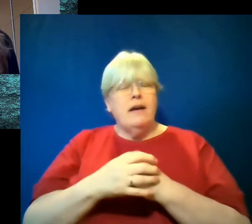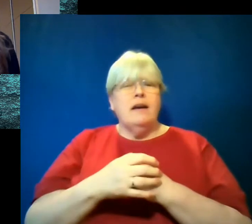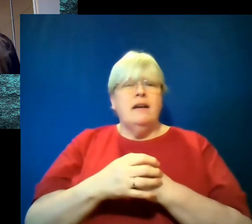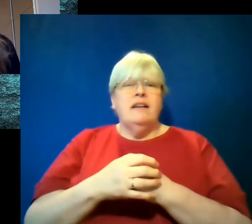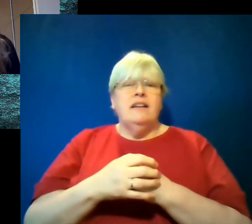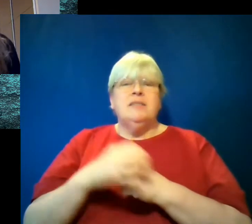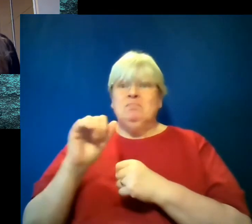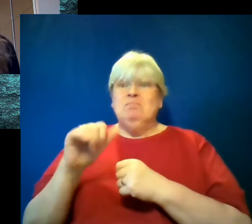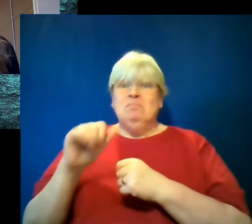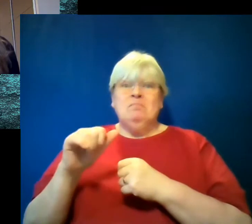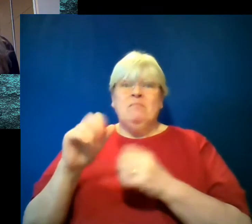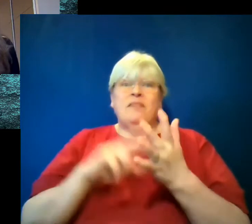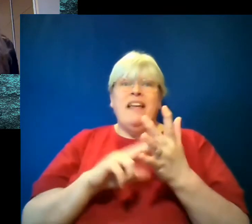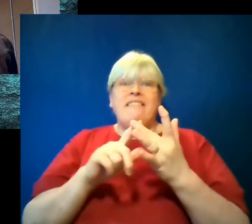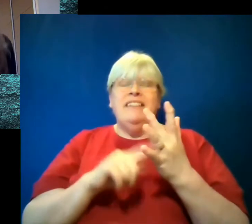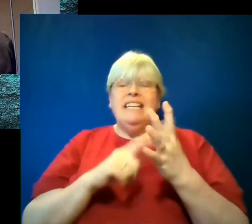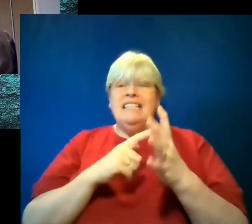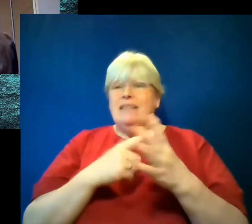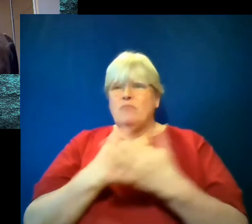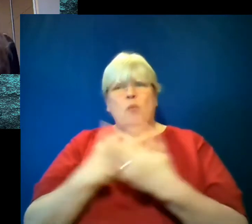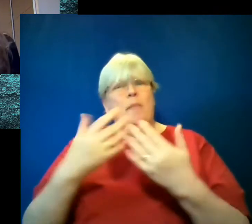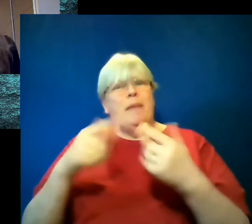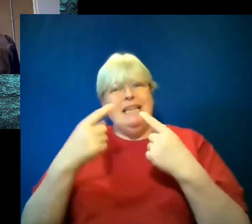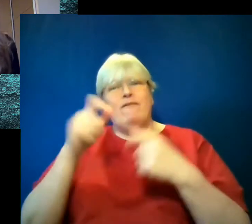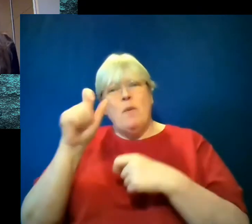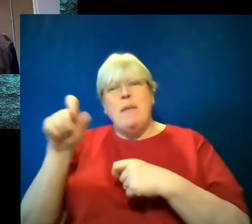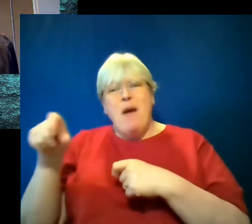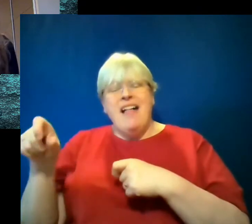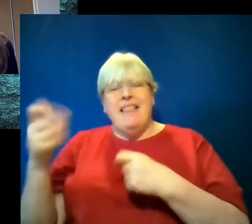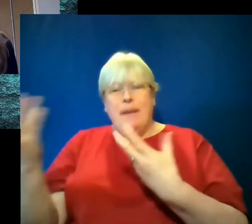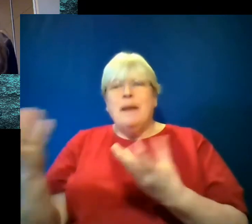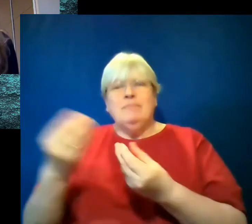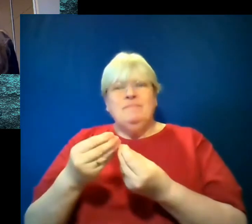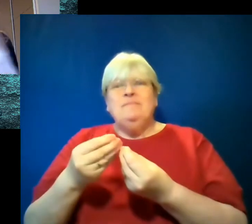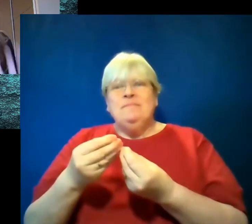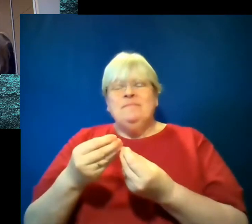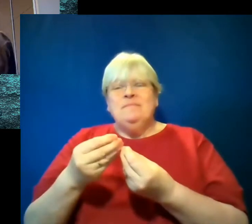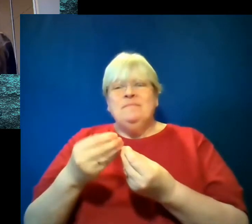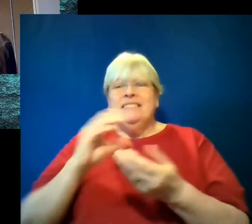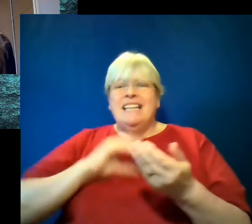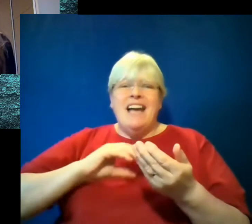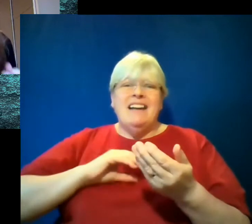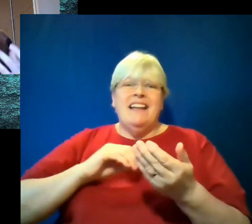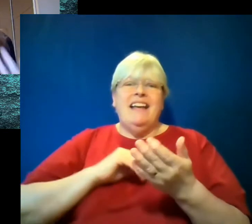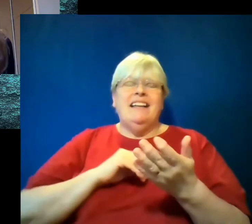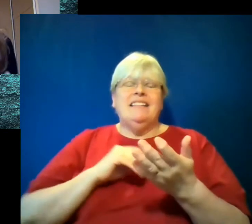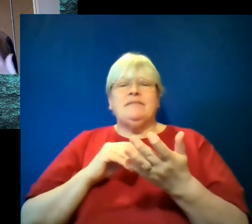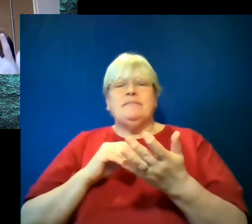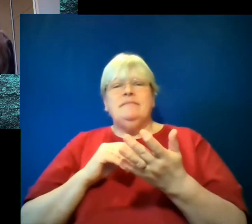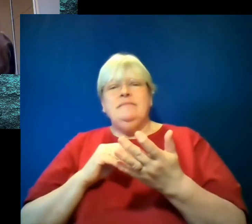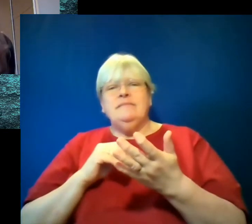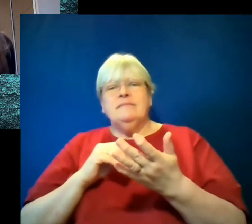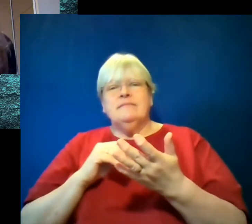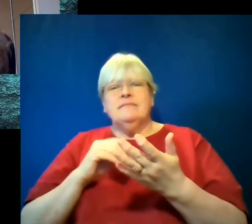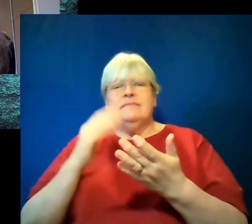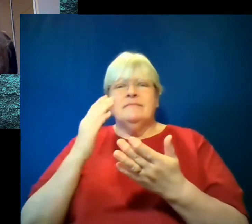Absolutely. So Vita comes from lots of different people. Vita, the character, had polio when she was a child, like many,